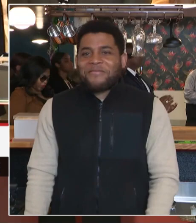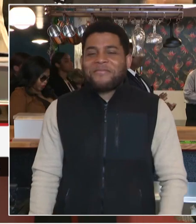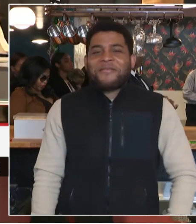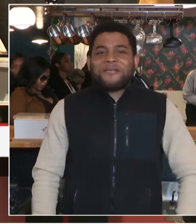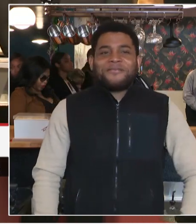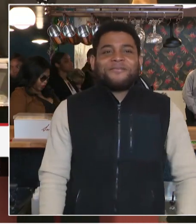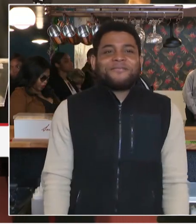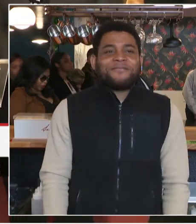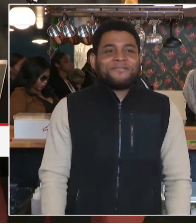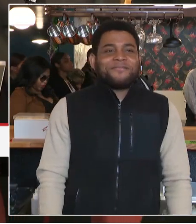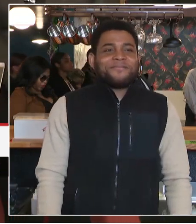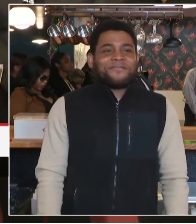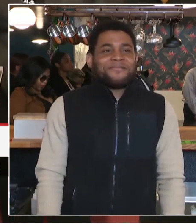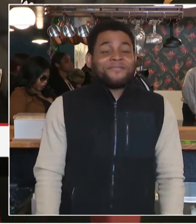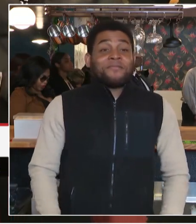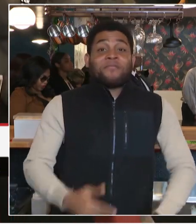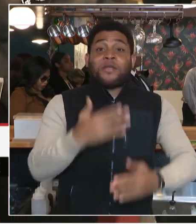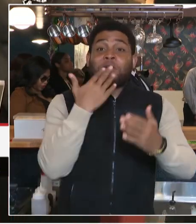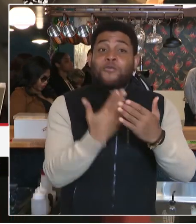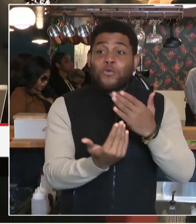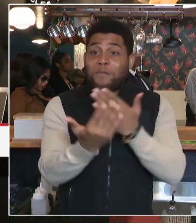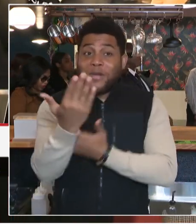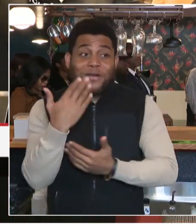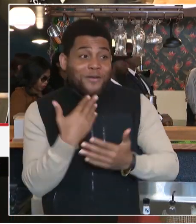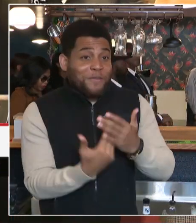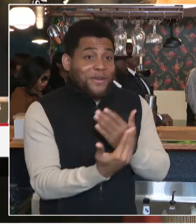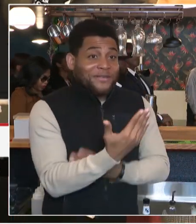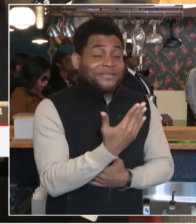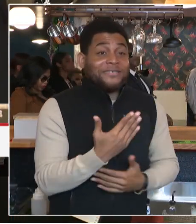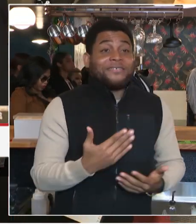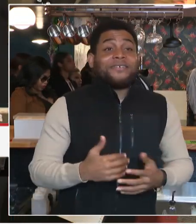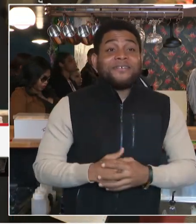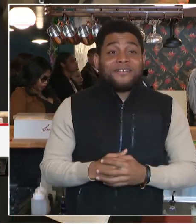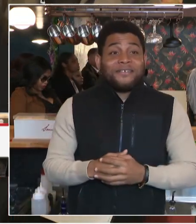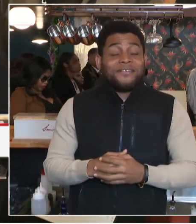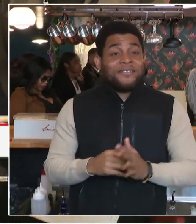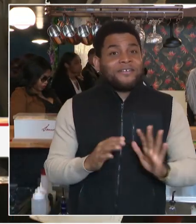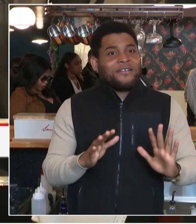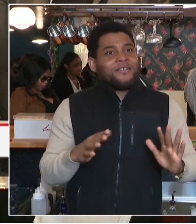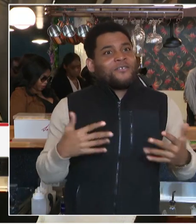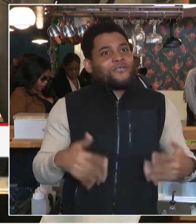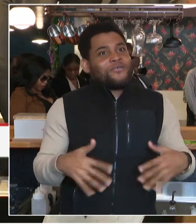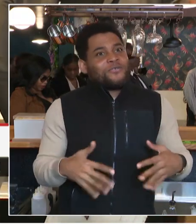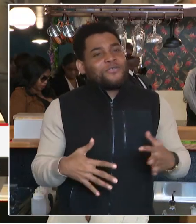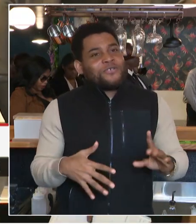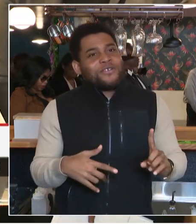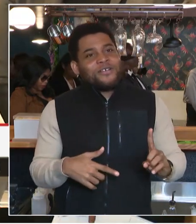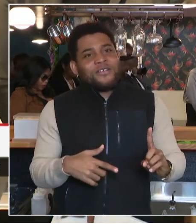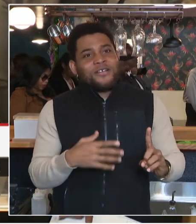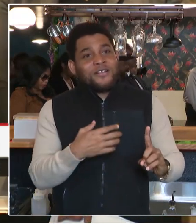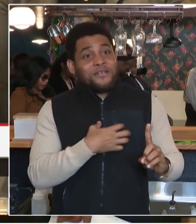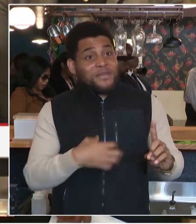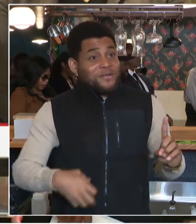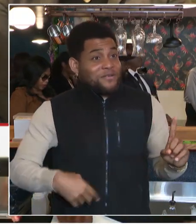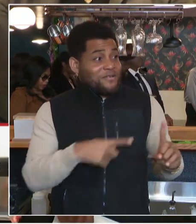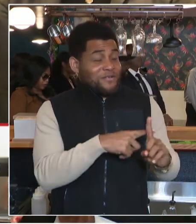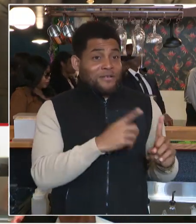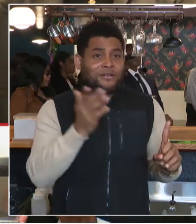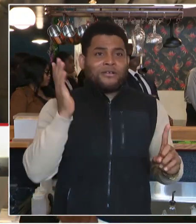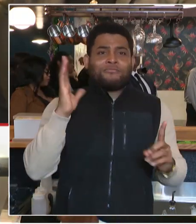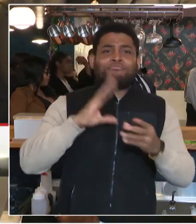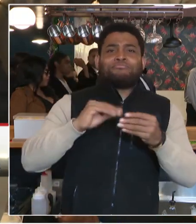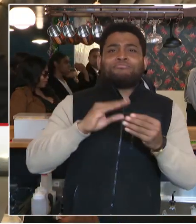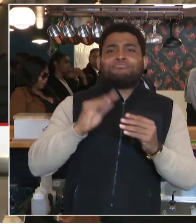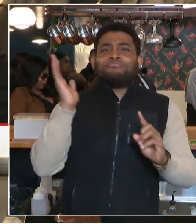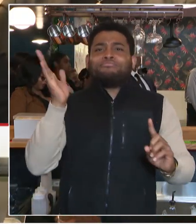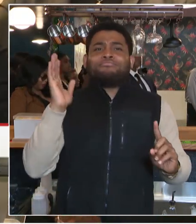Good morning, good morning. Never great to follow the mayor on the podium, but I'll try and